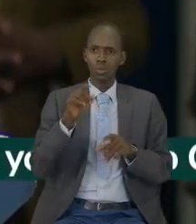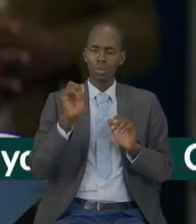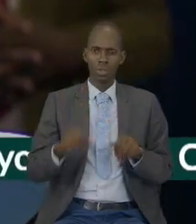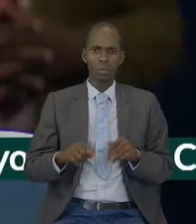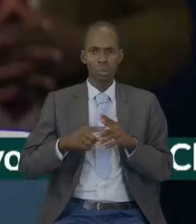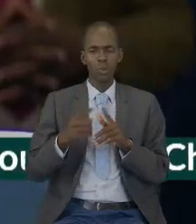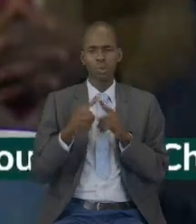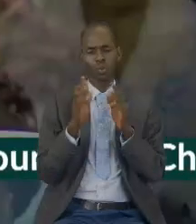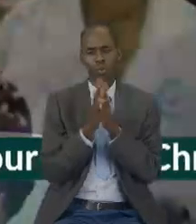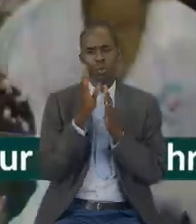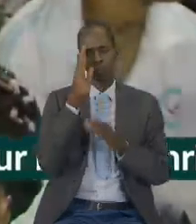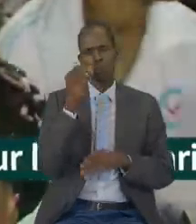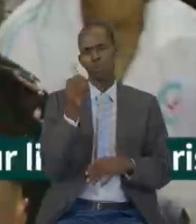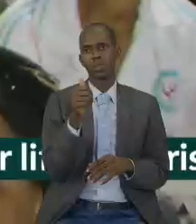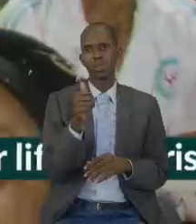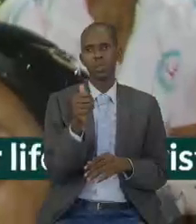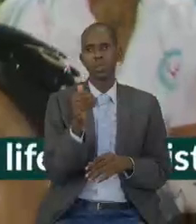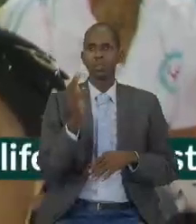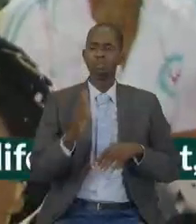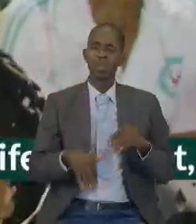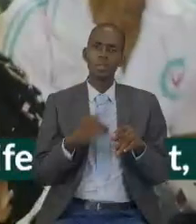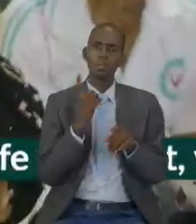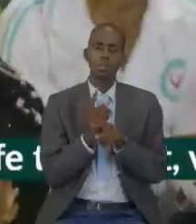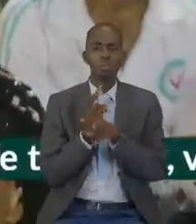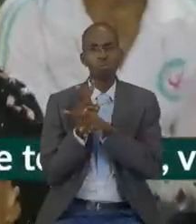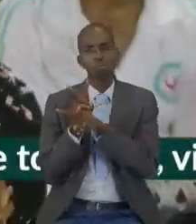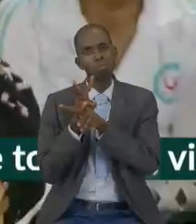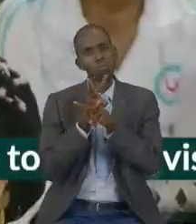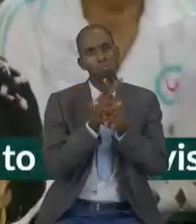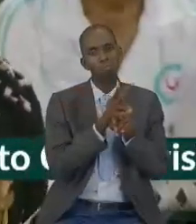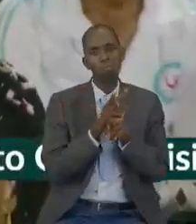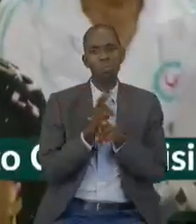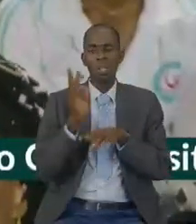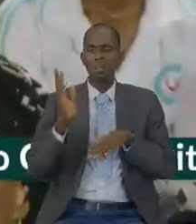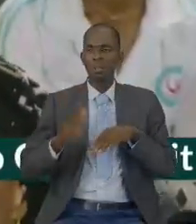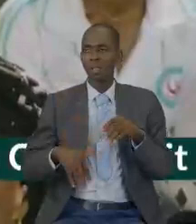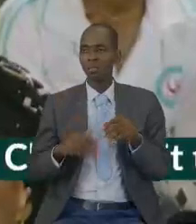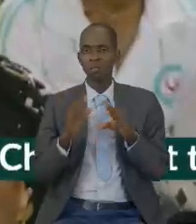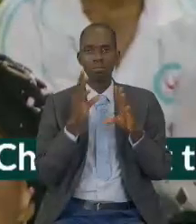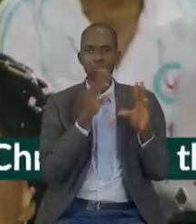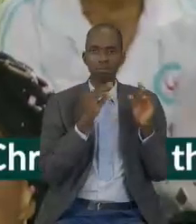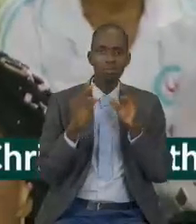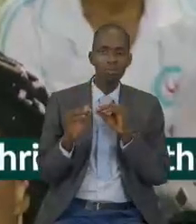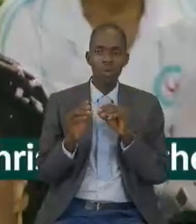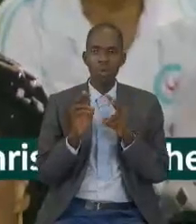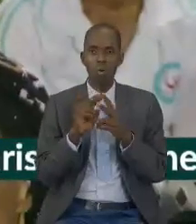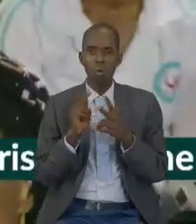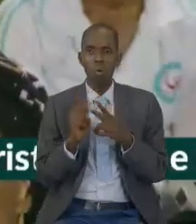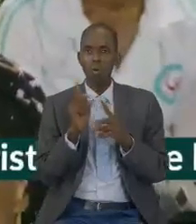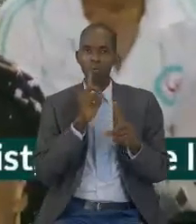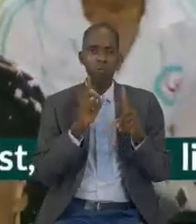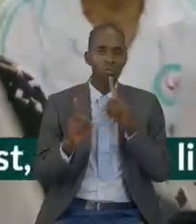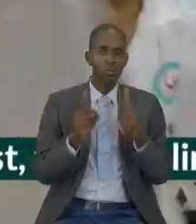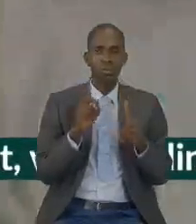up. And pastor prayed for you. And you're sat down now. Please, can you see your hands